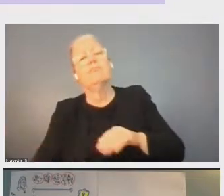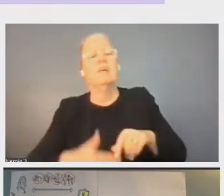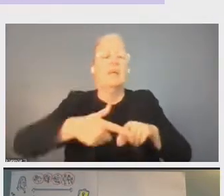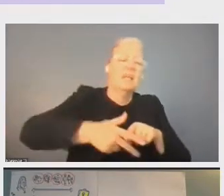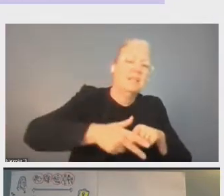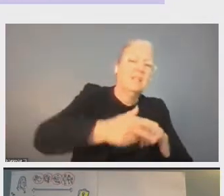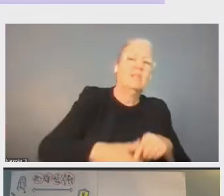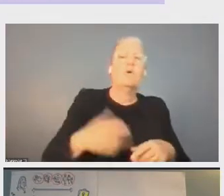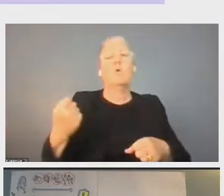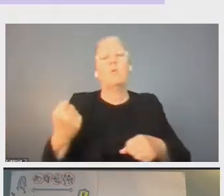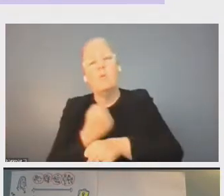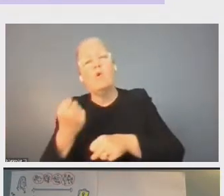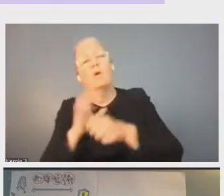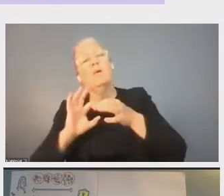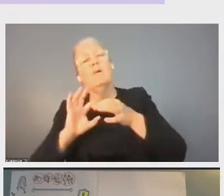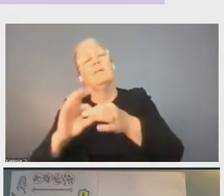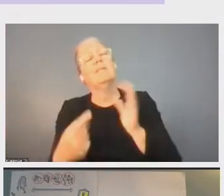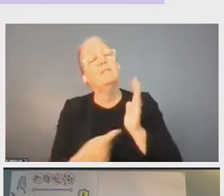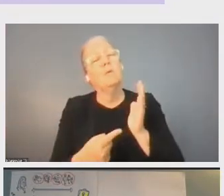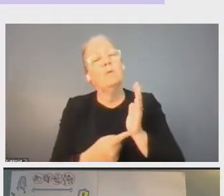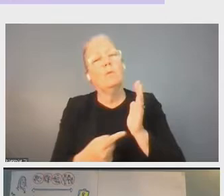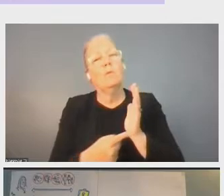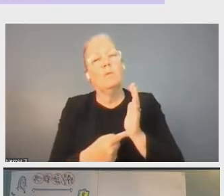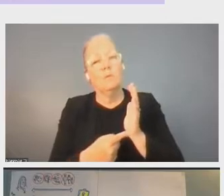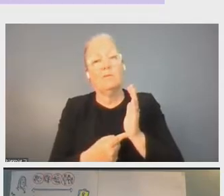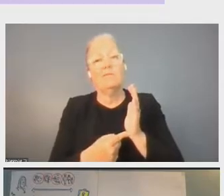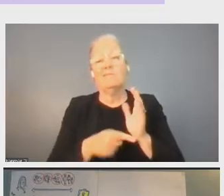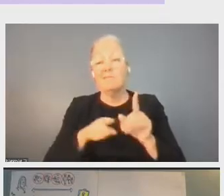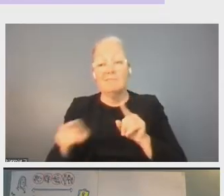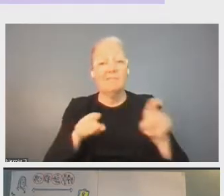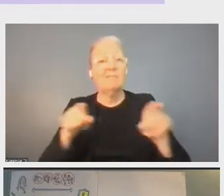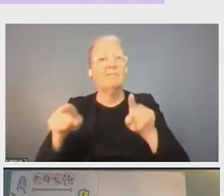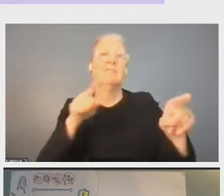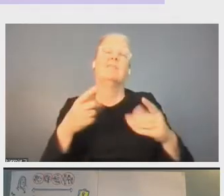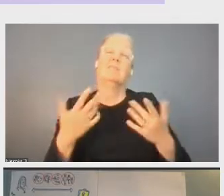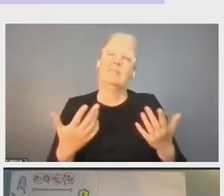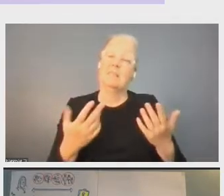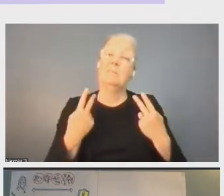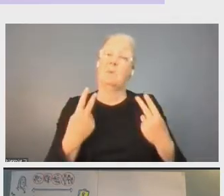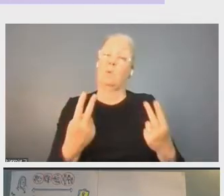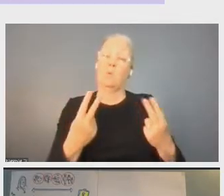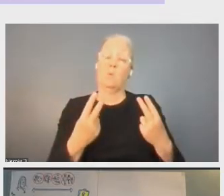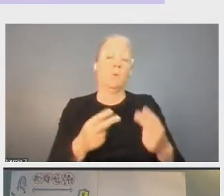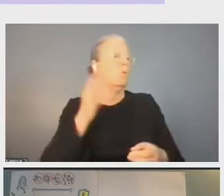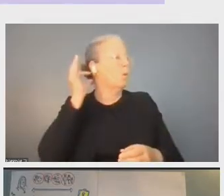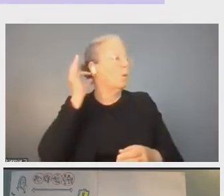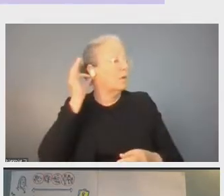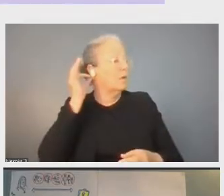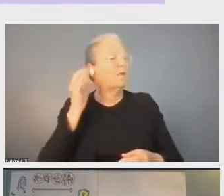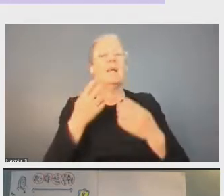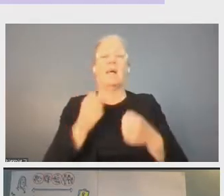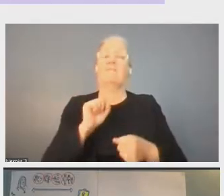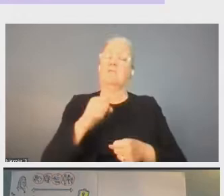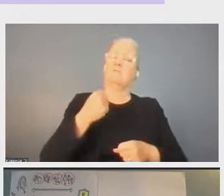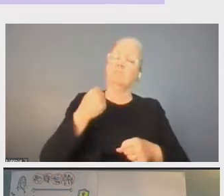to technology that are areas key for the maintaining of conservation and